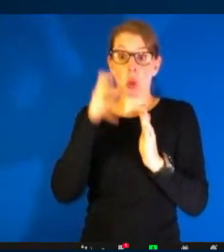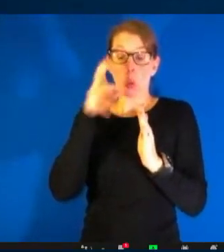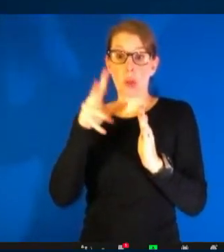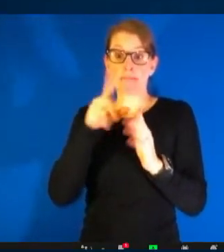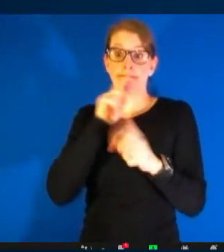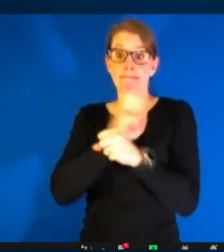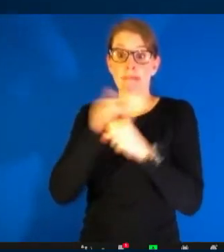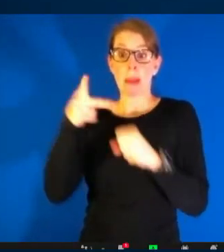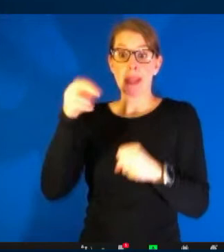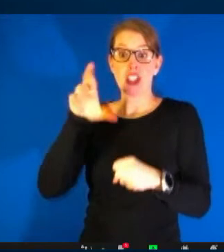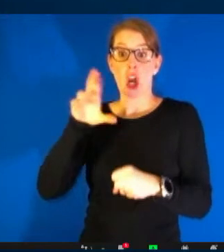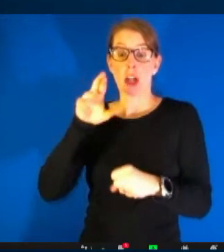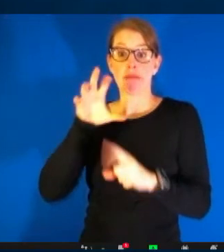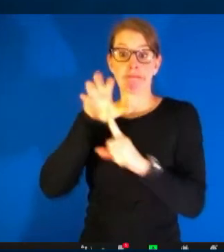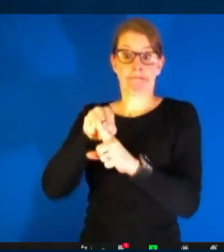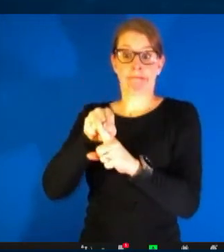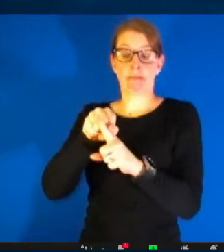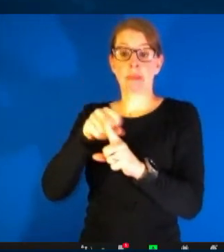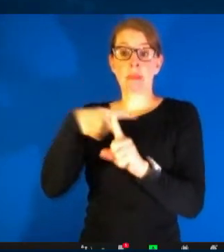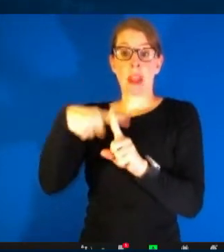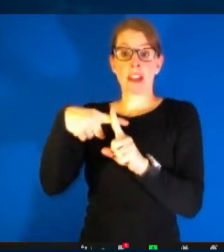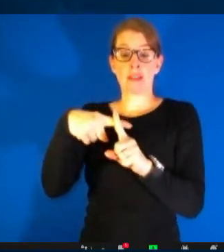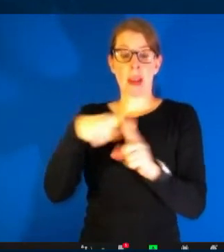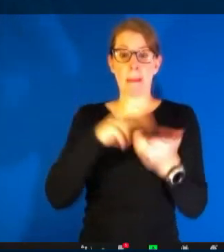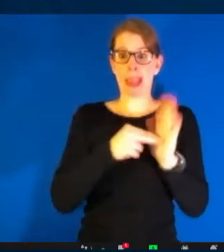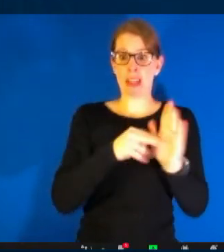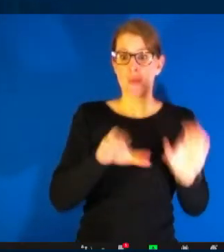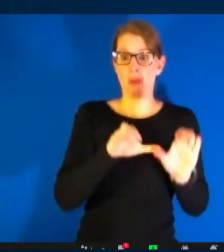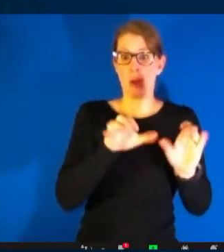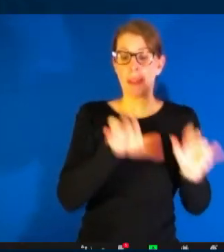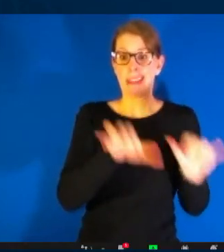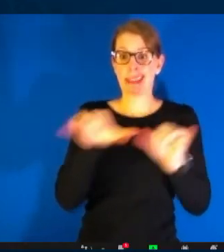So they seem to be not performing as well as we would have hoped.